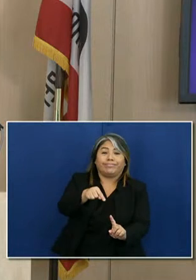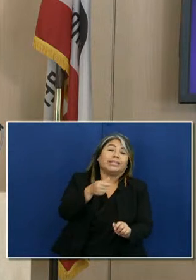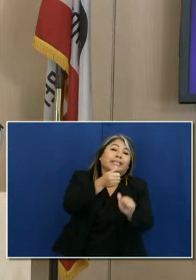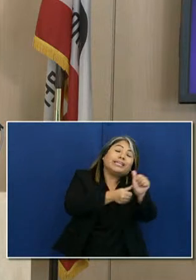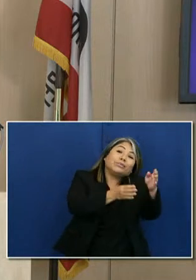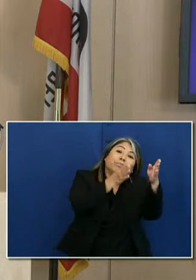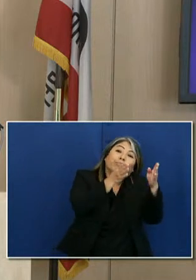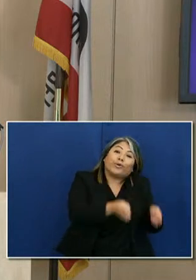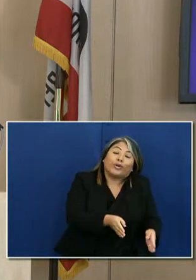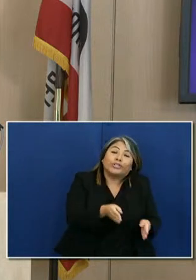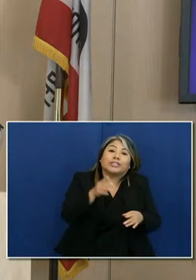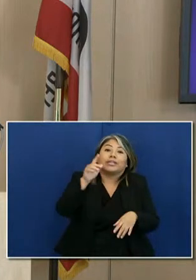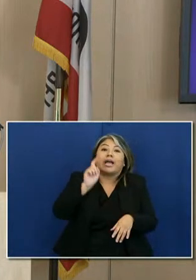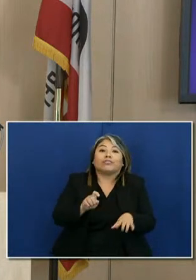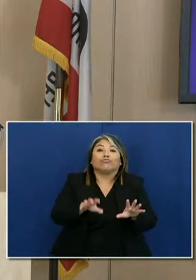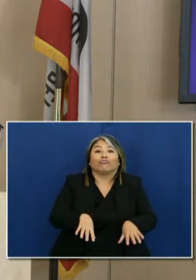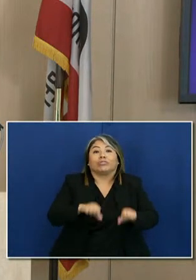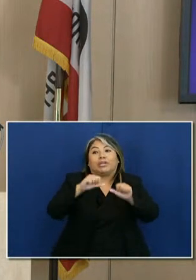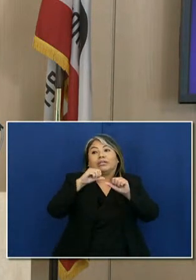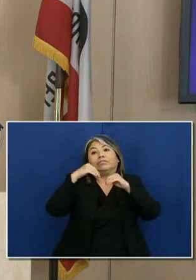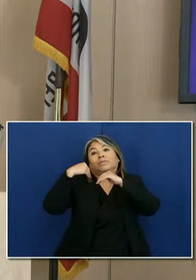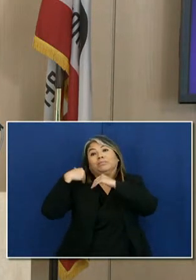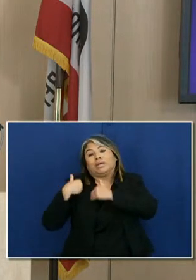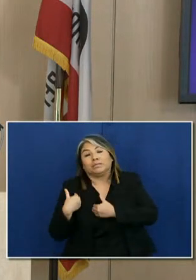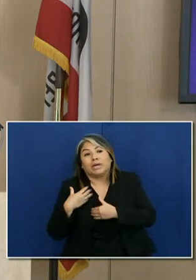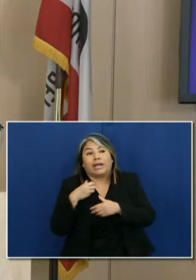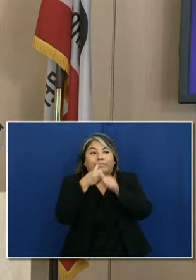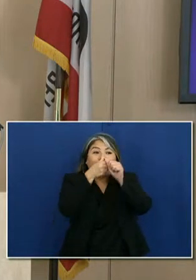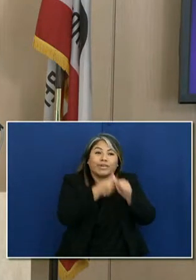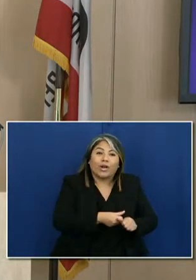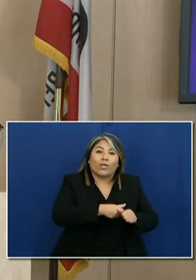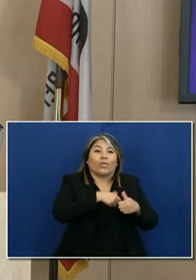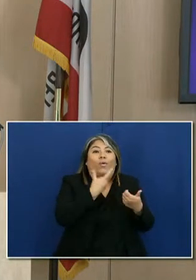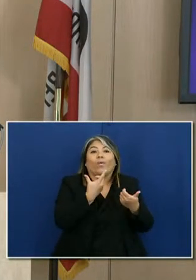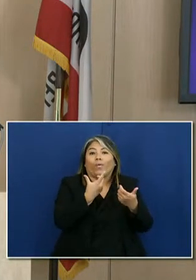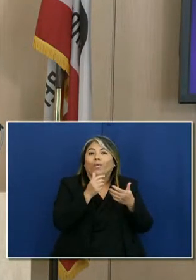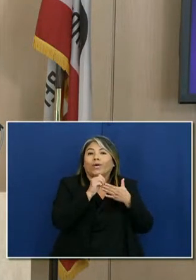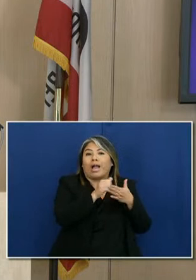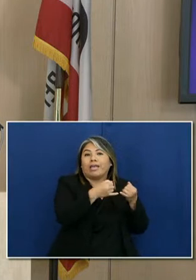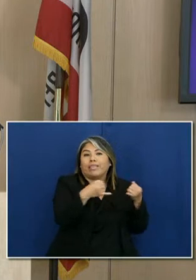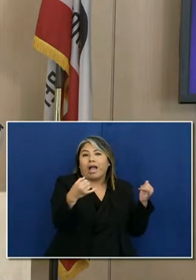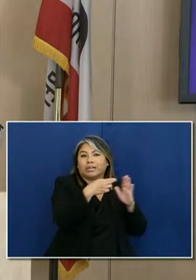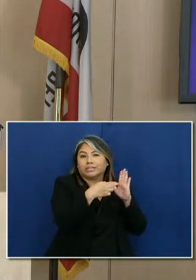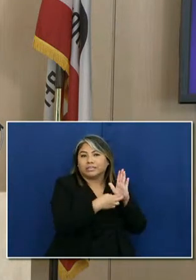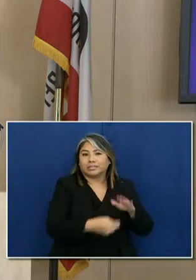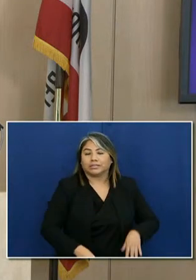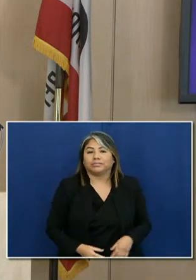individual person has to take responsibility and follow those guidelines.